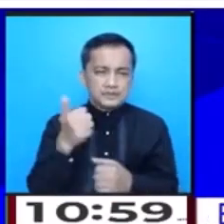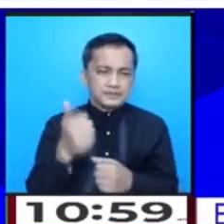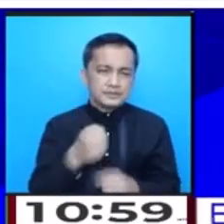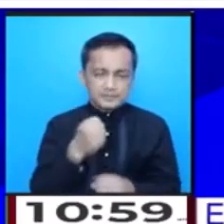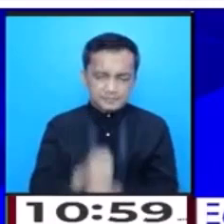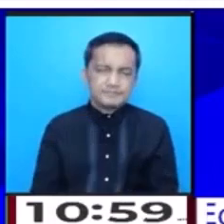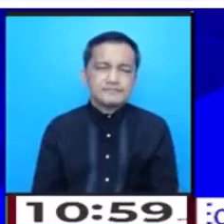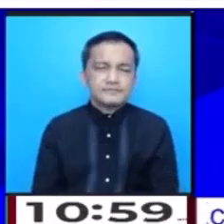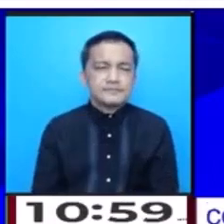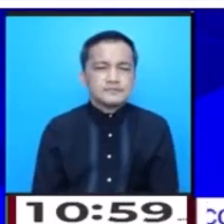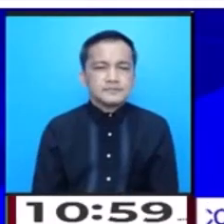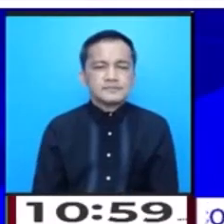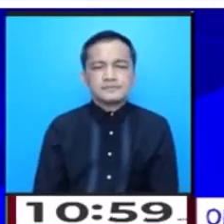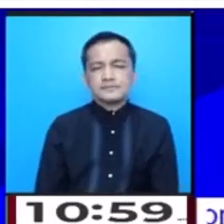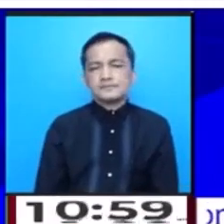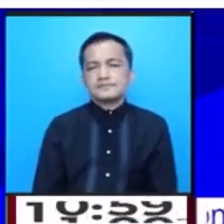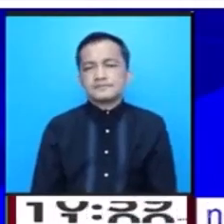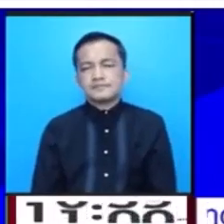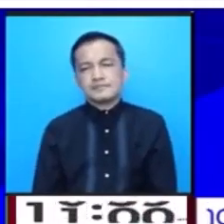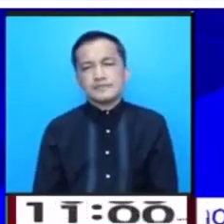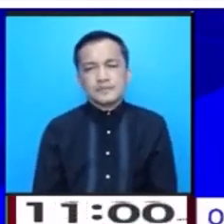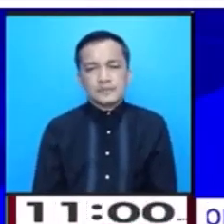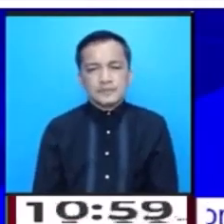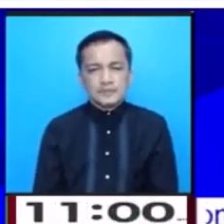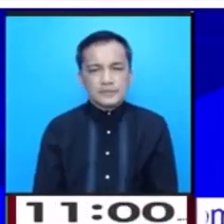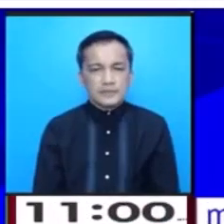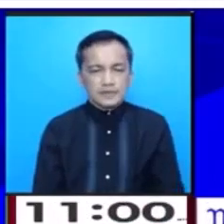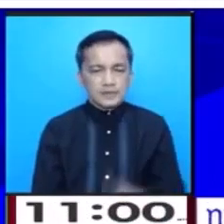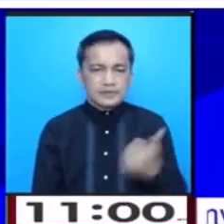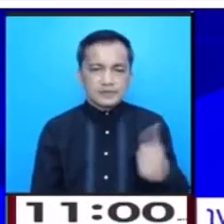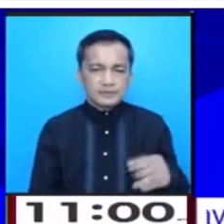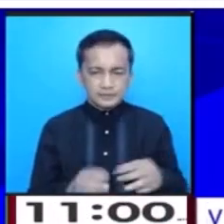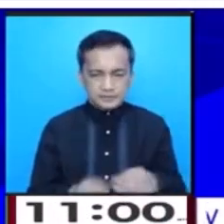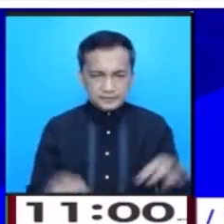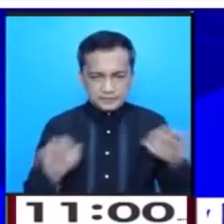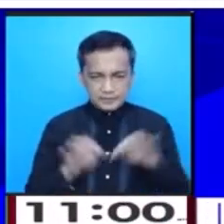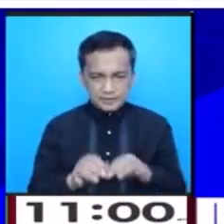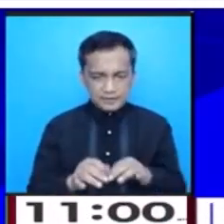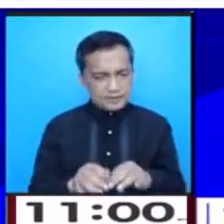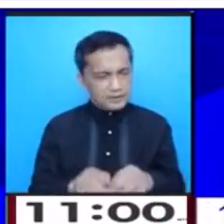And then of course the most important other important one is